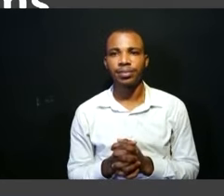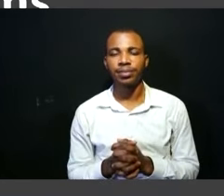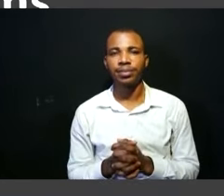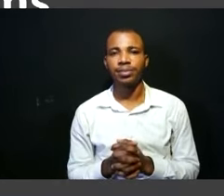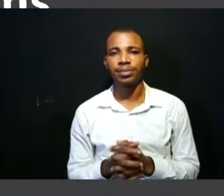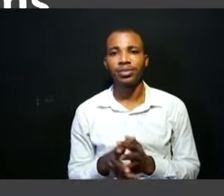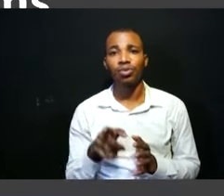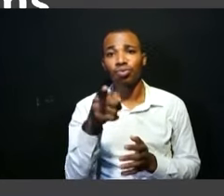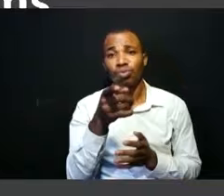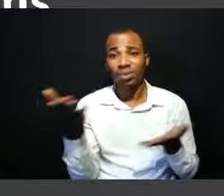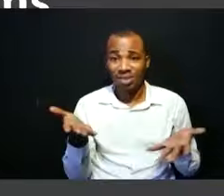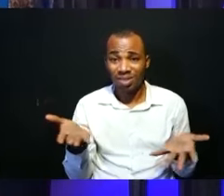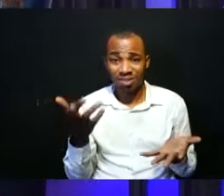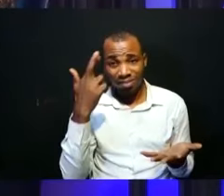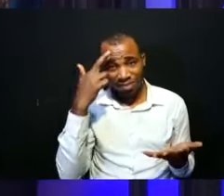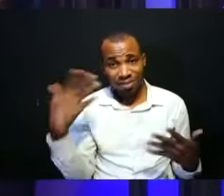today?